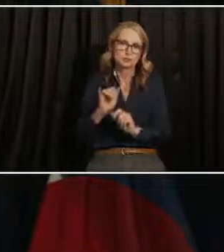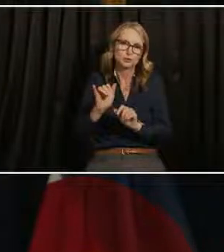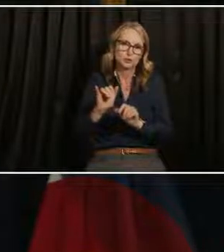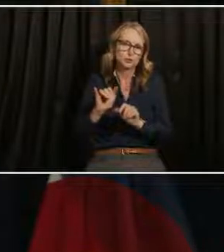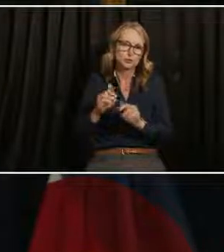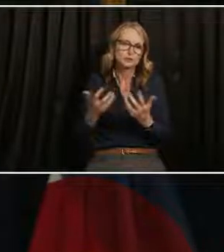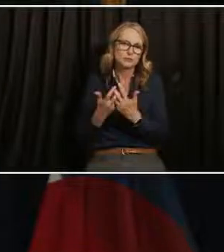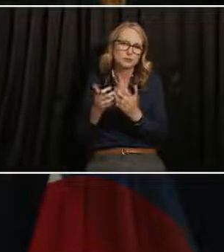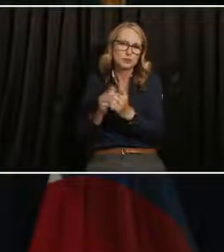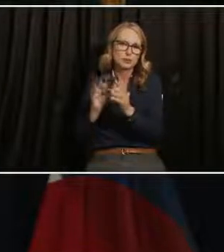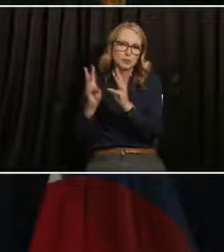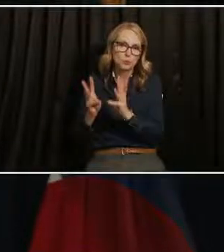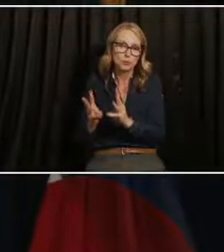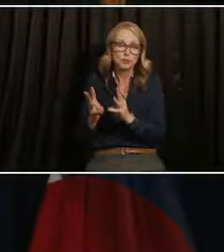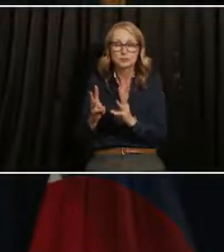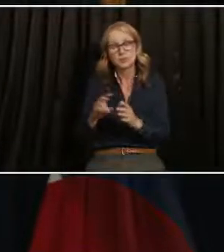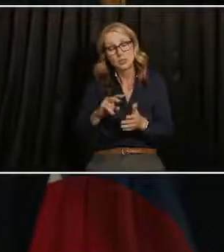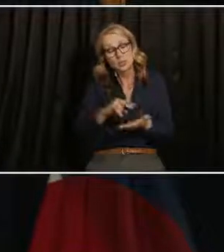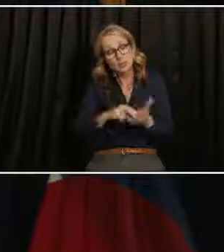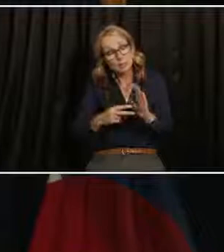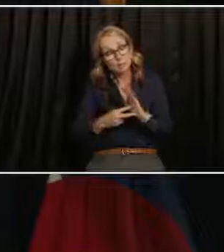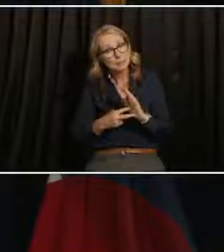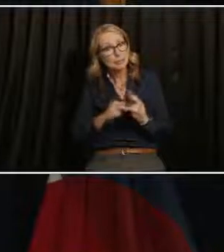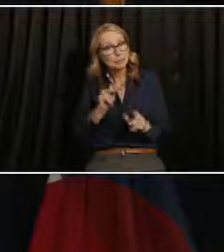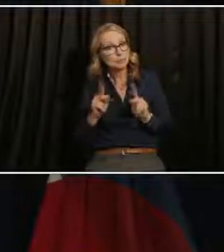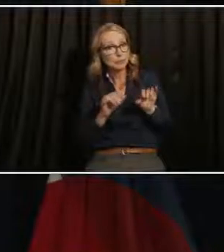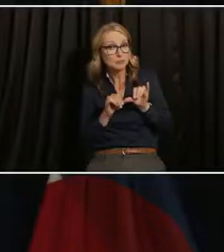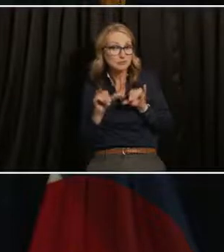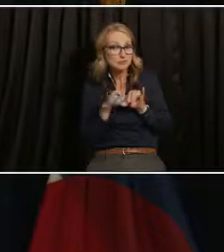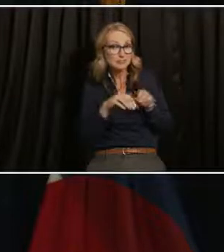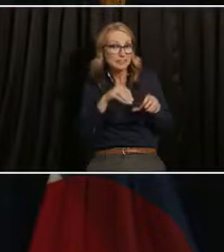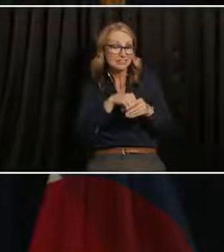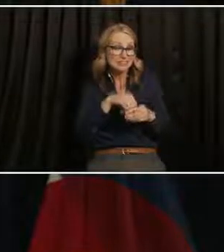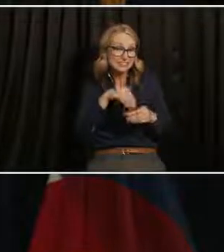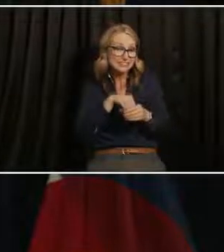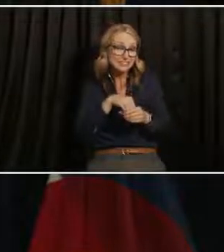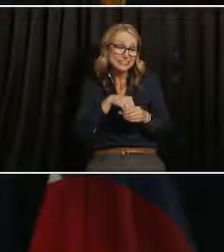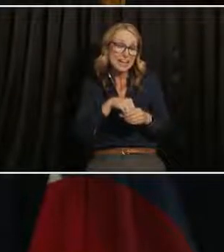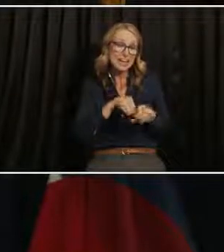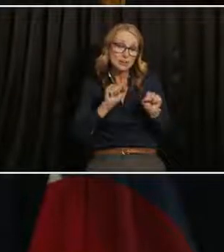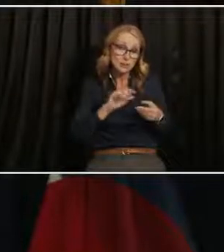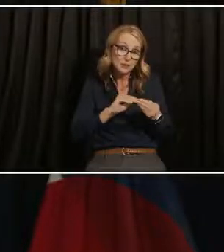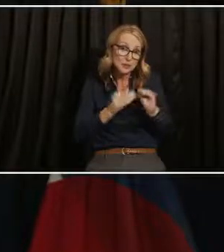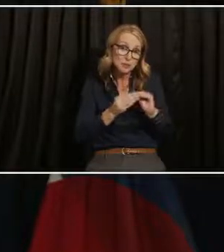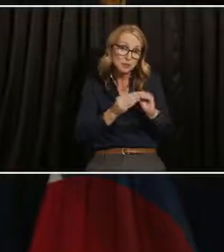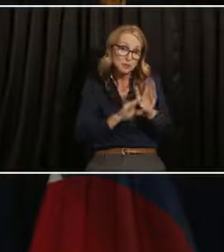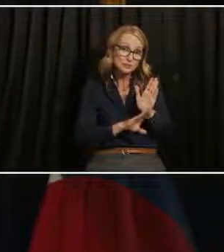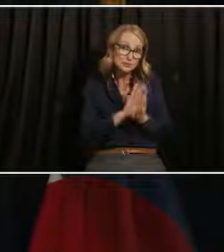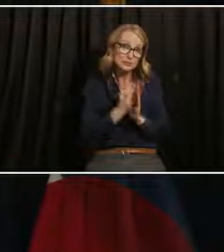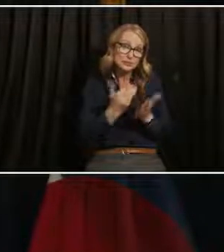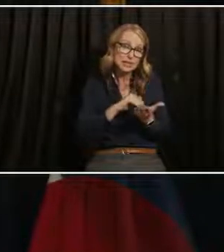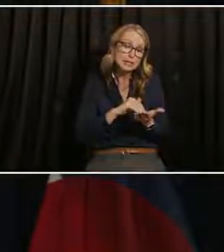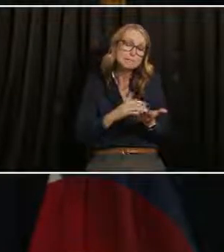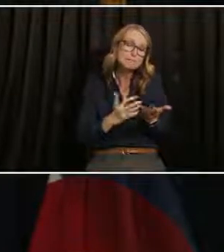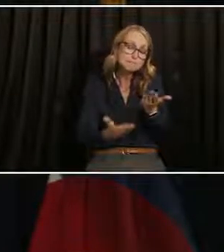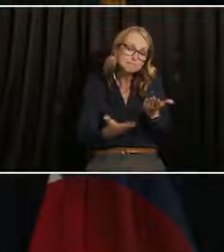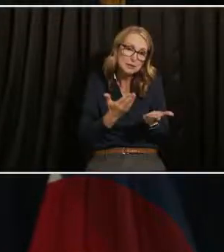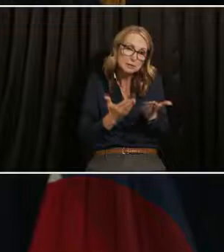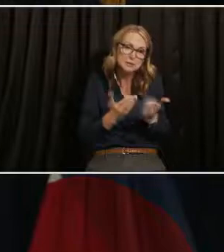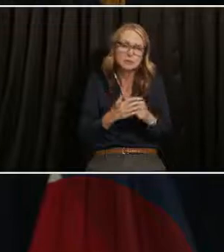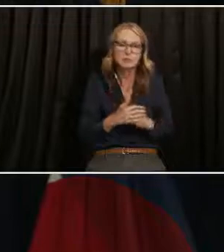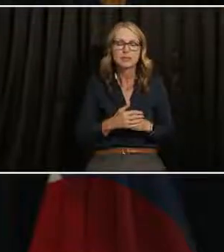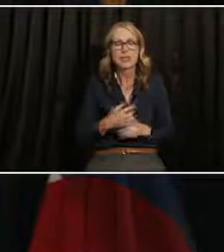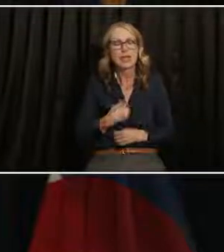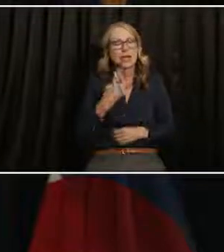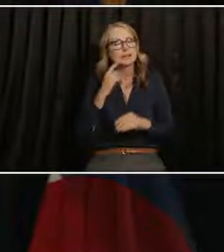that possibility that we could be looking at a potential increase in cases once again. And so I think it's important for us to continue doing the things we have been doing. Masks